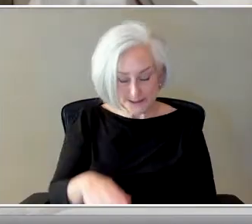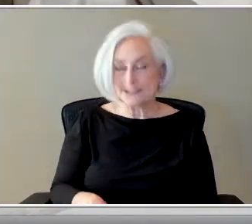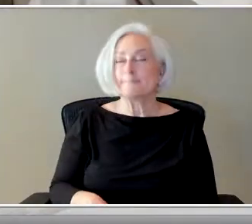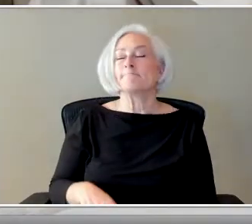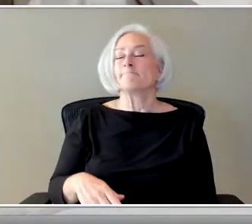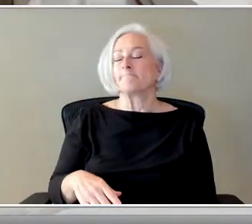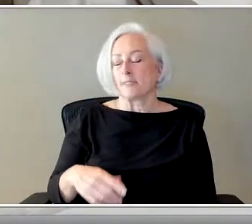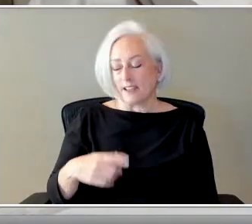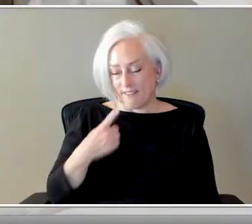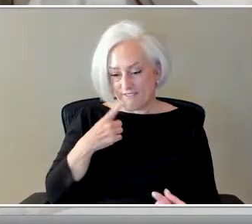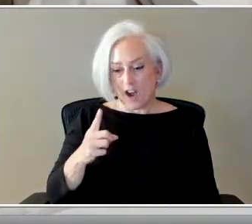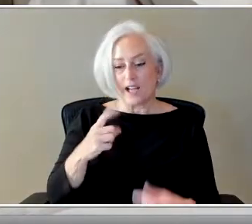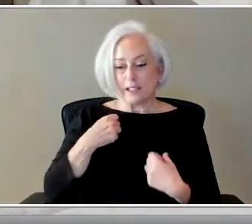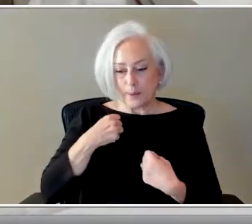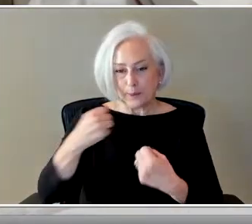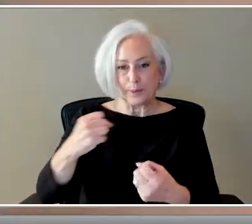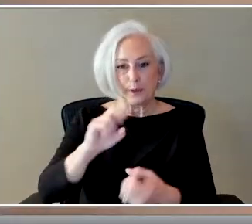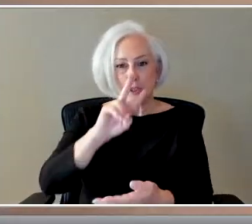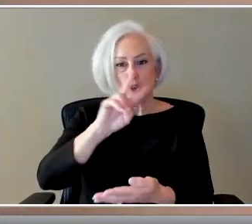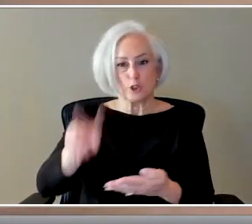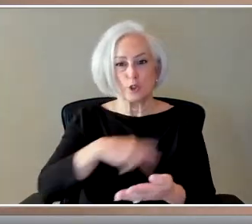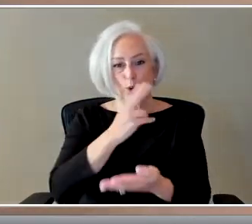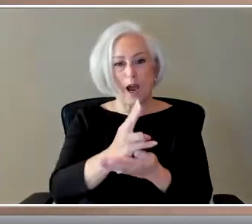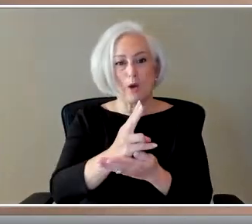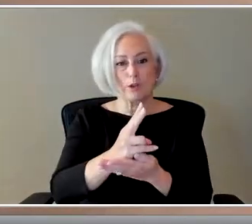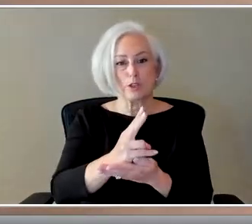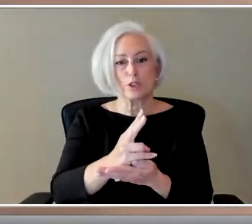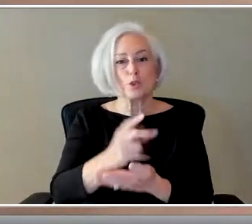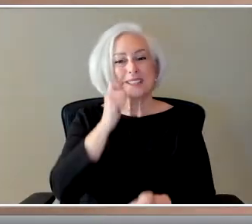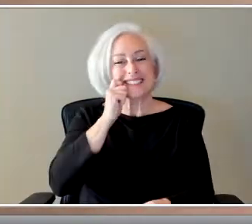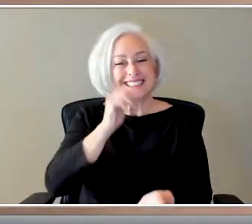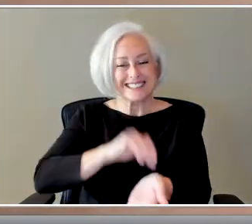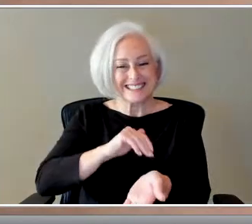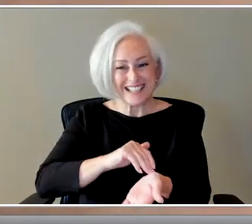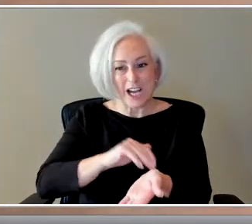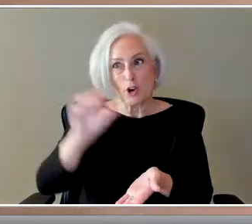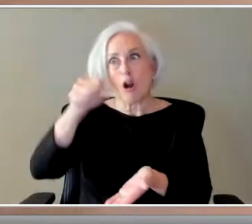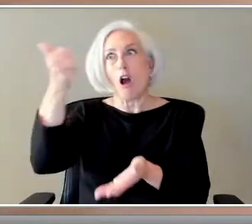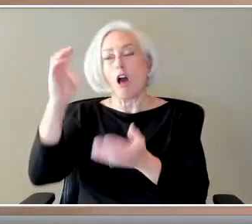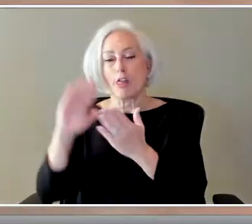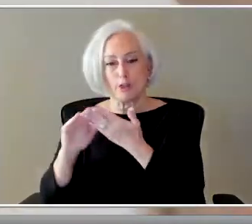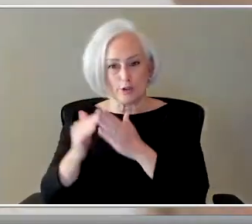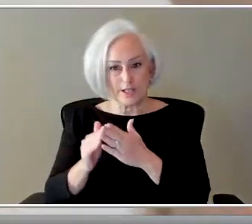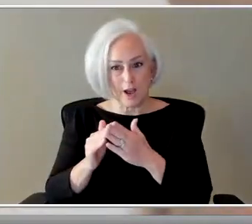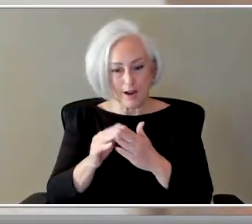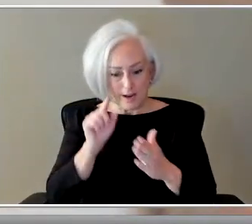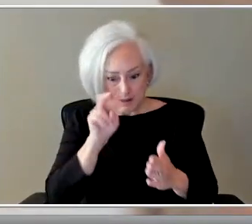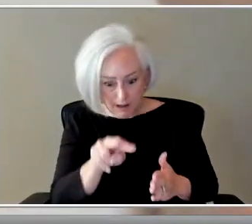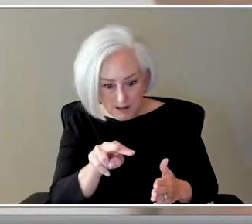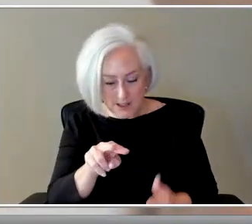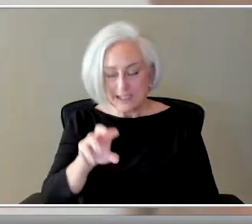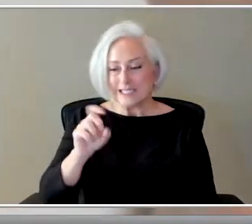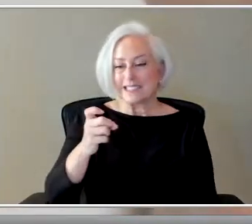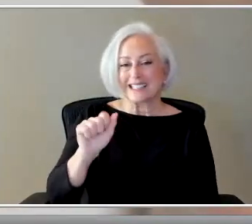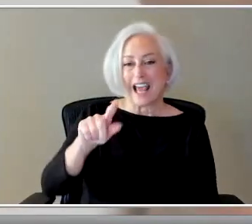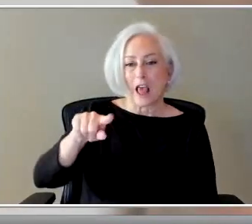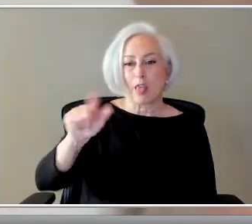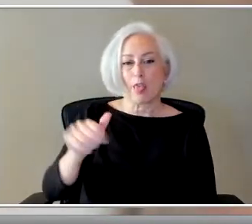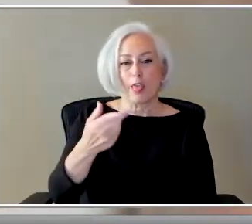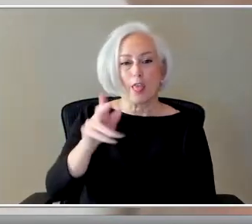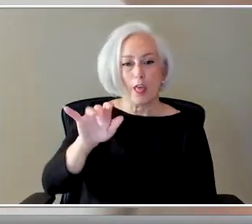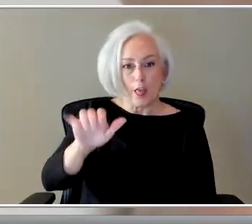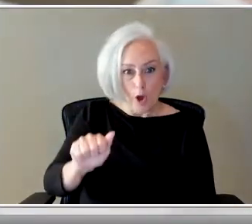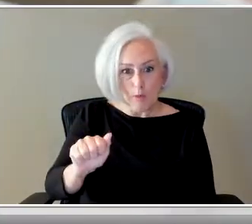to a dermatologist in another town who correctly diagnosed the orange patches as xanthomas, and further testing revealed